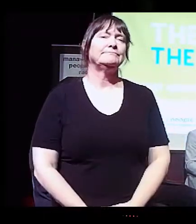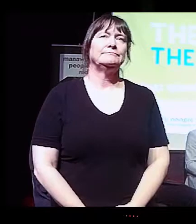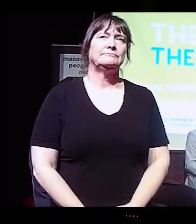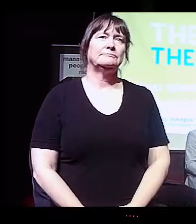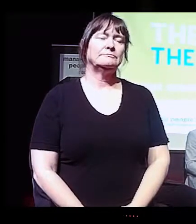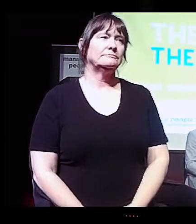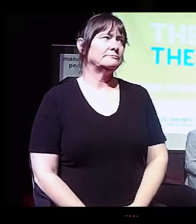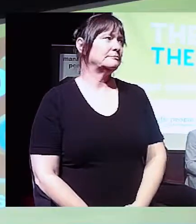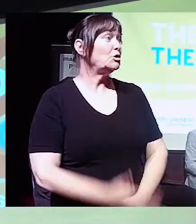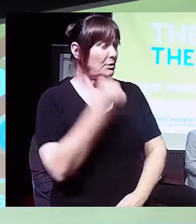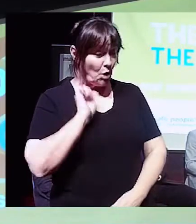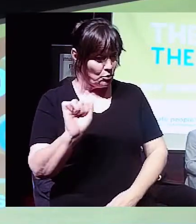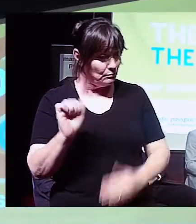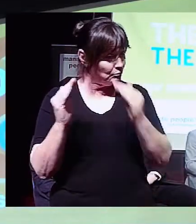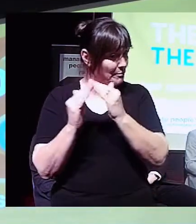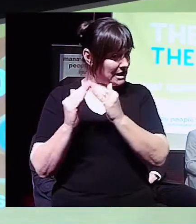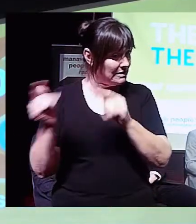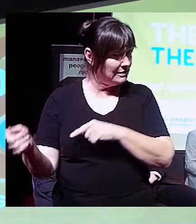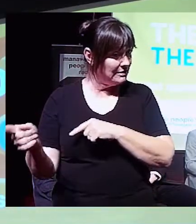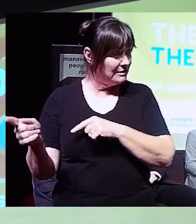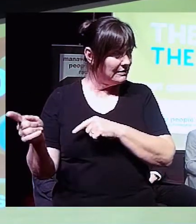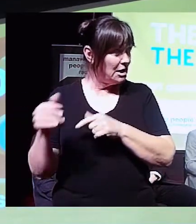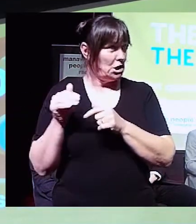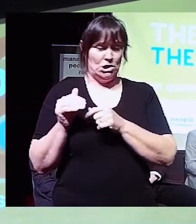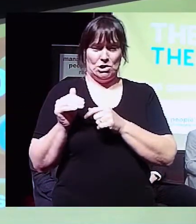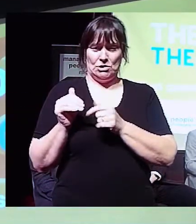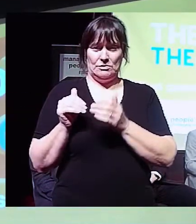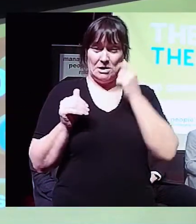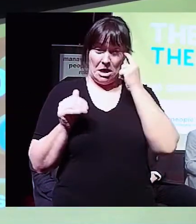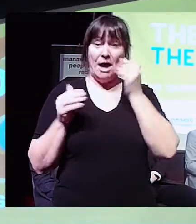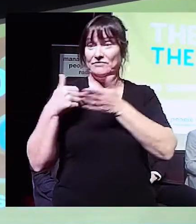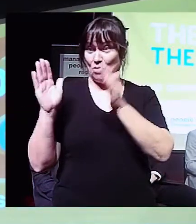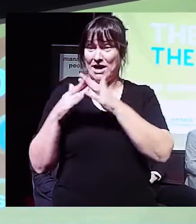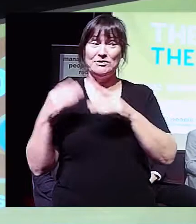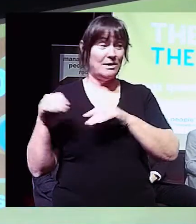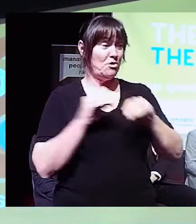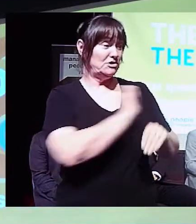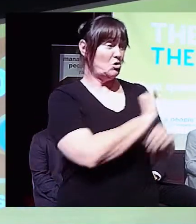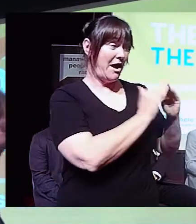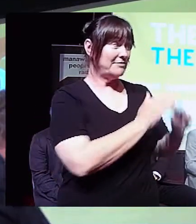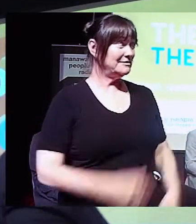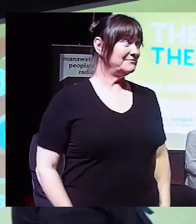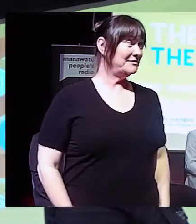And do you own property, David? I sold the last one. I'm coming to live in your back room. No, I'm looking.